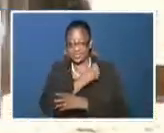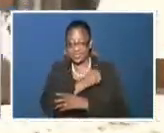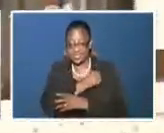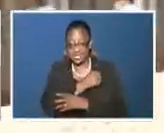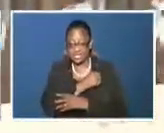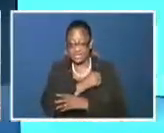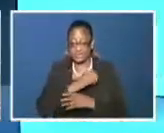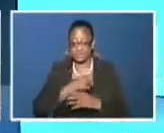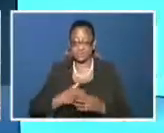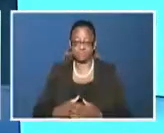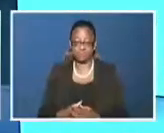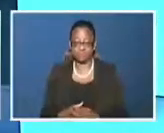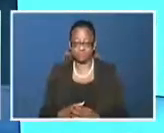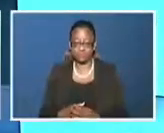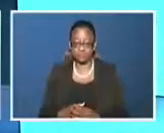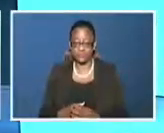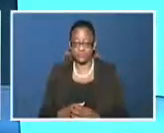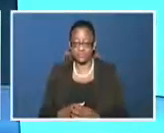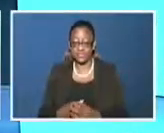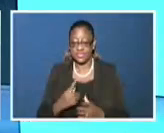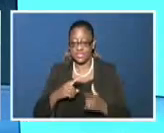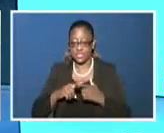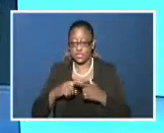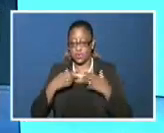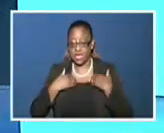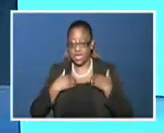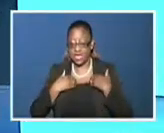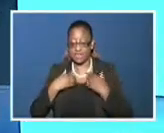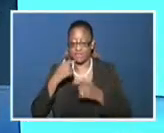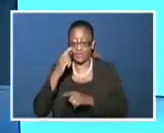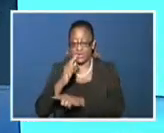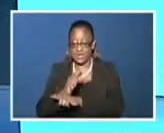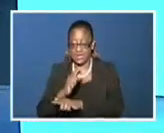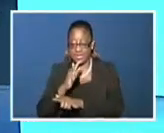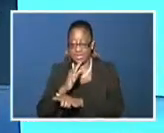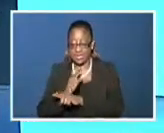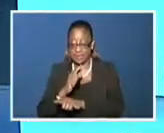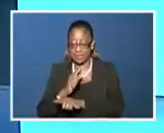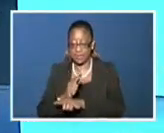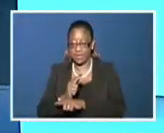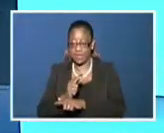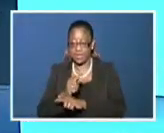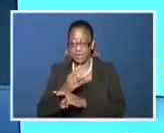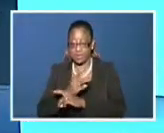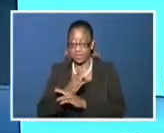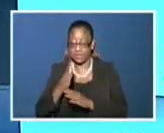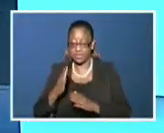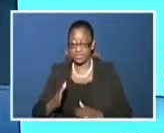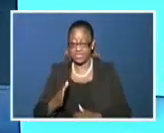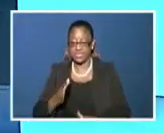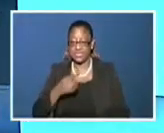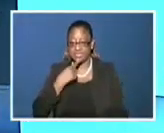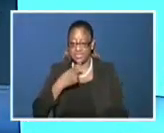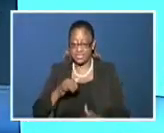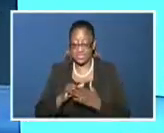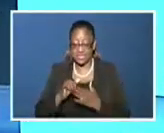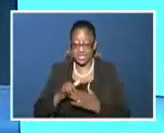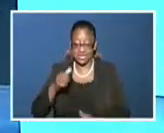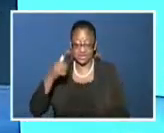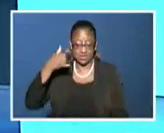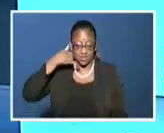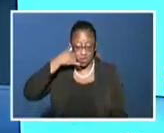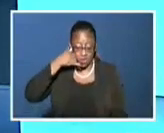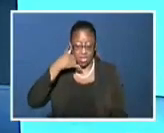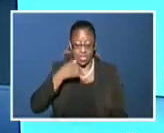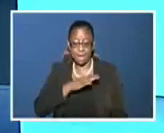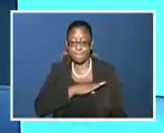Bahamas Tonight. Meantime, Minister of Labor and Immigration, the Honorable Keith Bell, says he's reached out to Haitian officials to convey